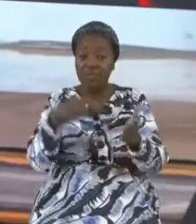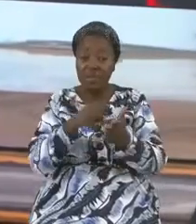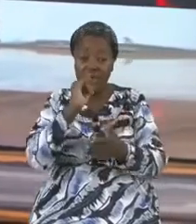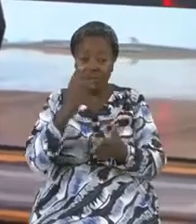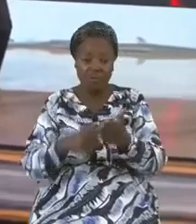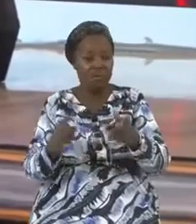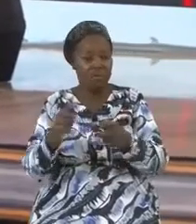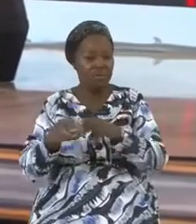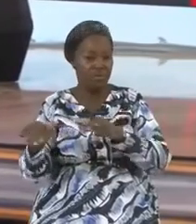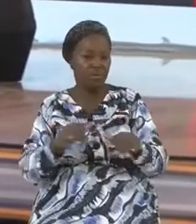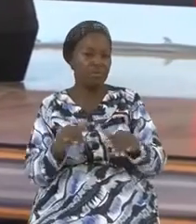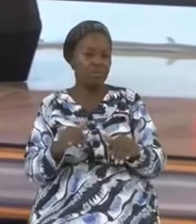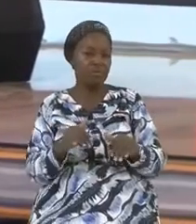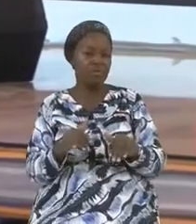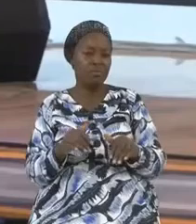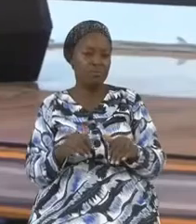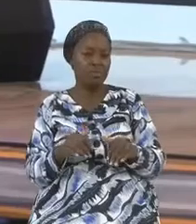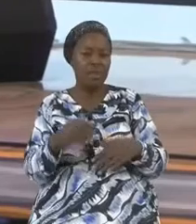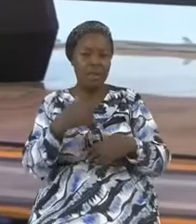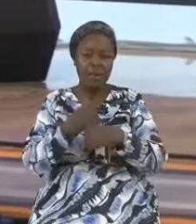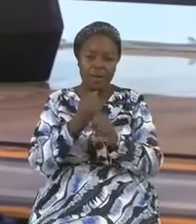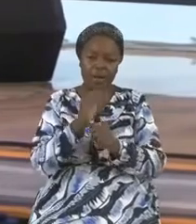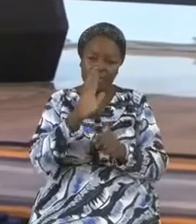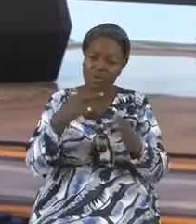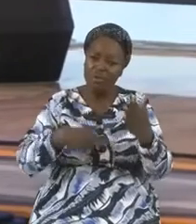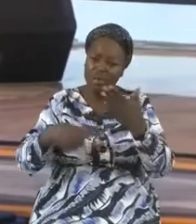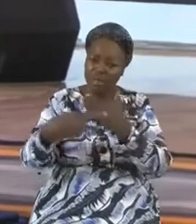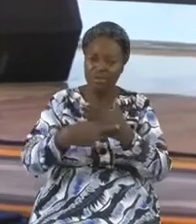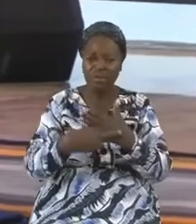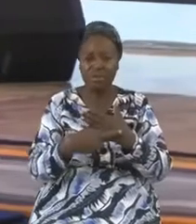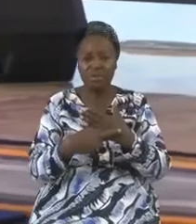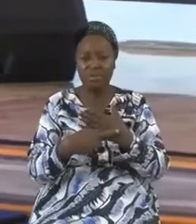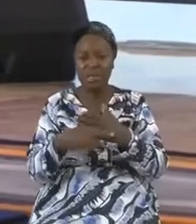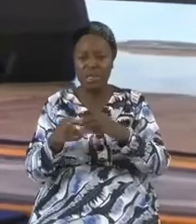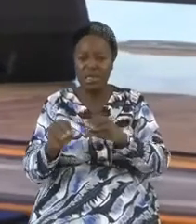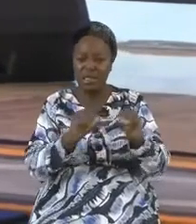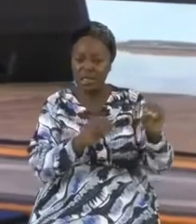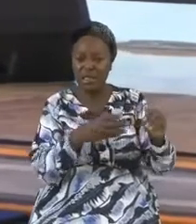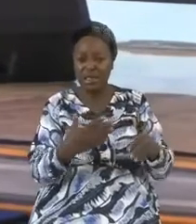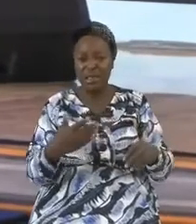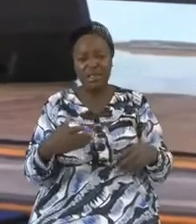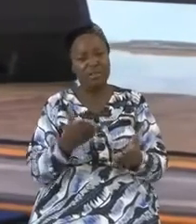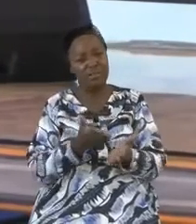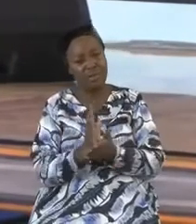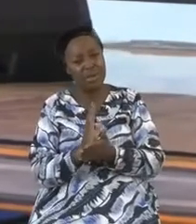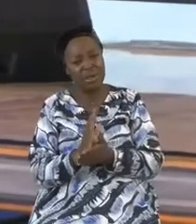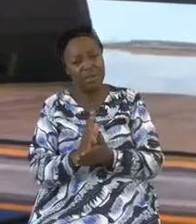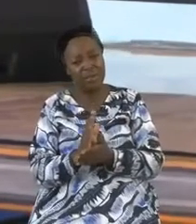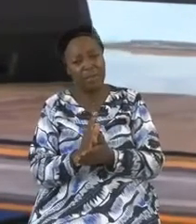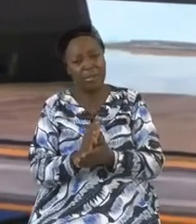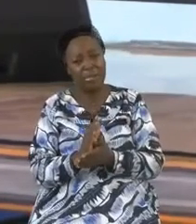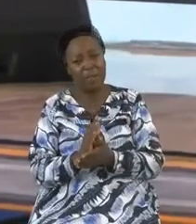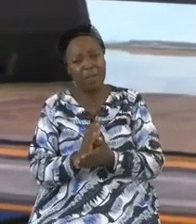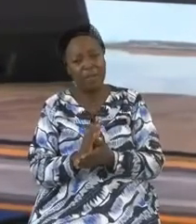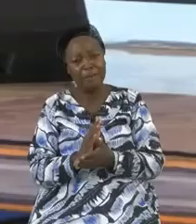do. Make your restitution. Set things right. They